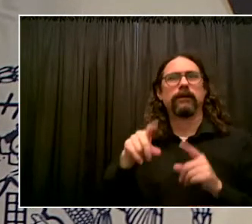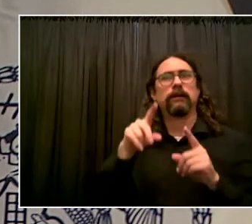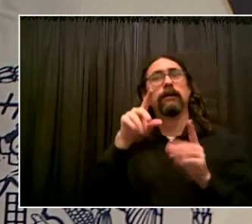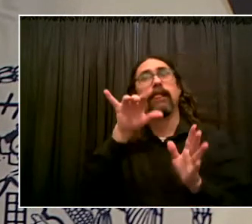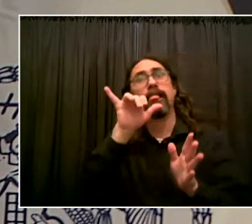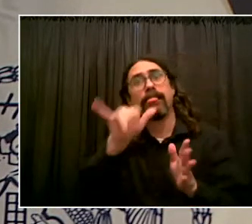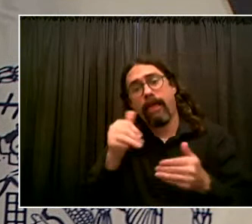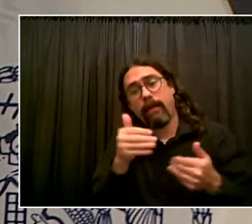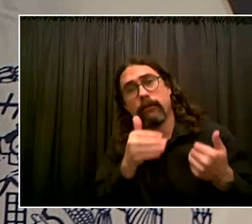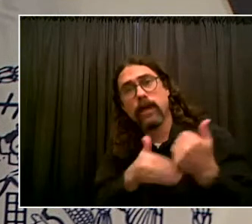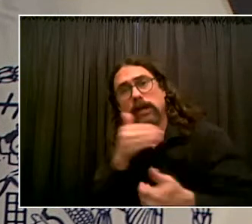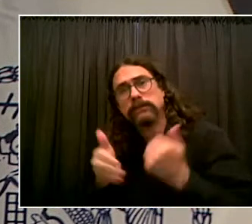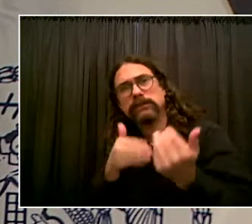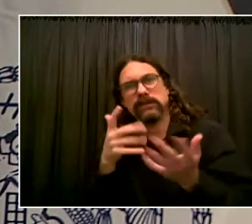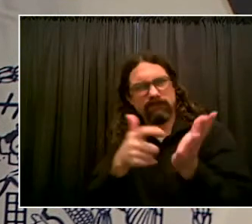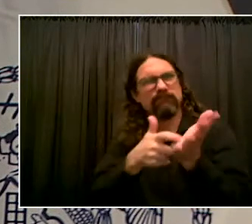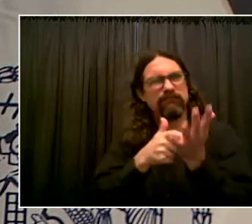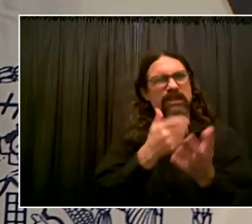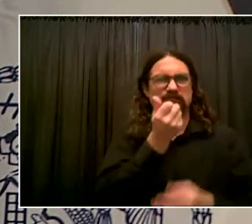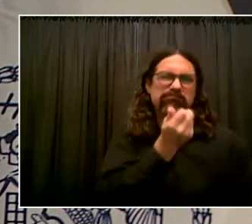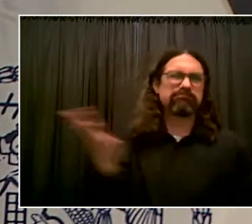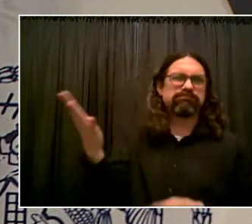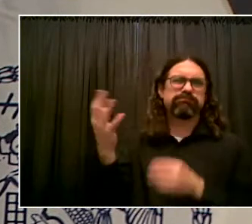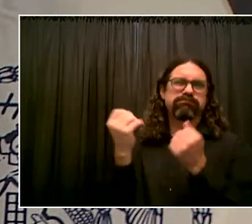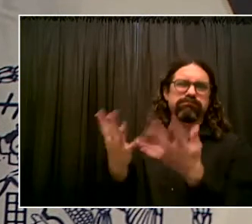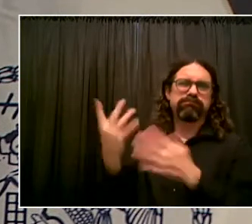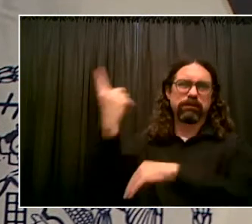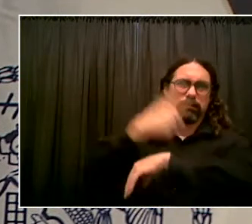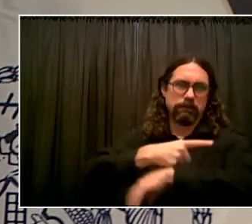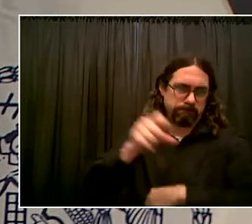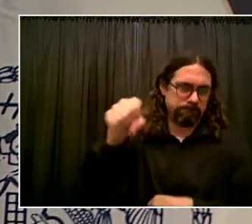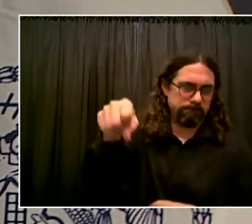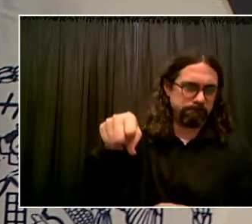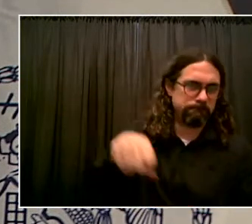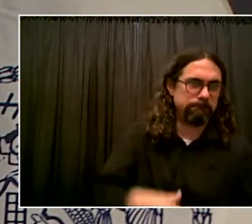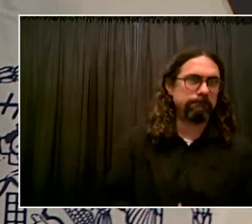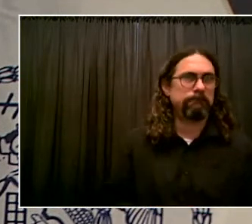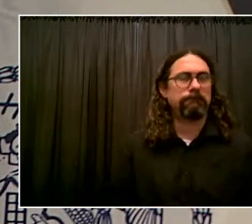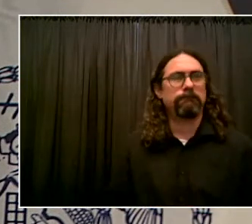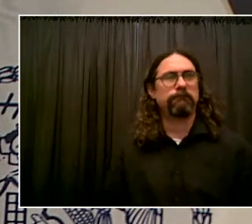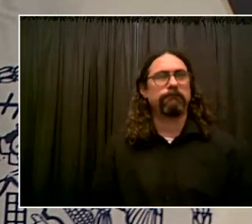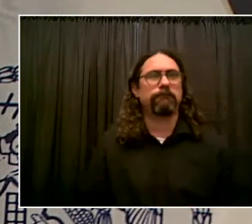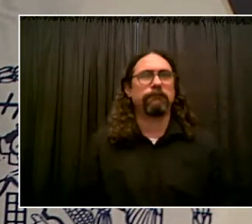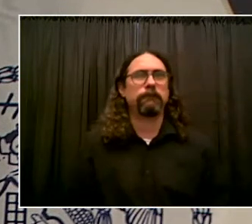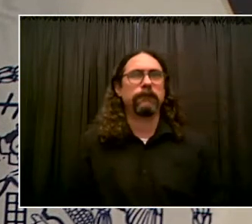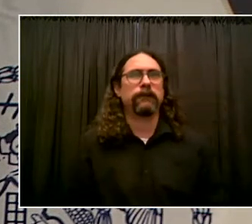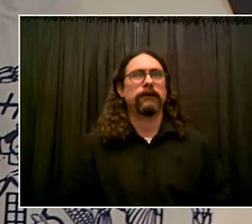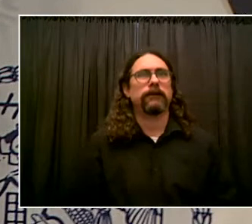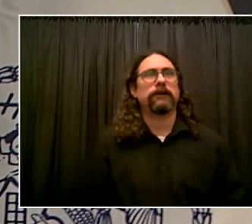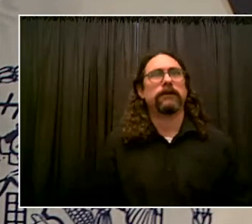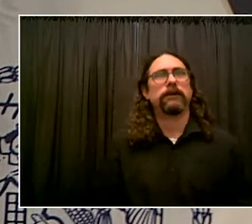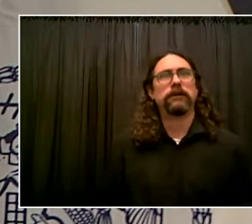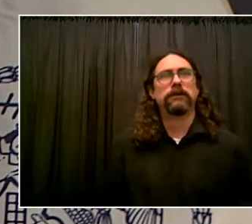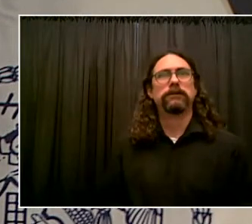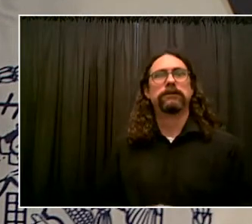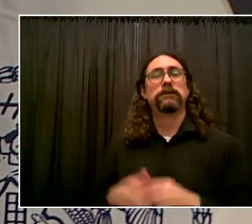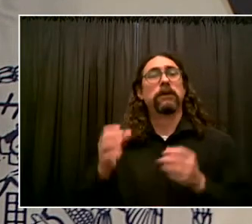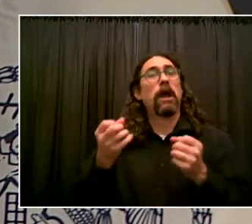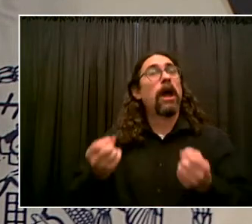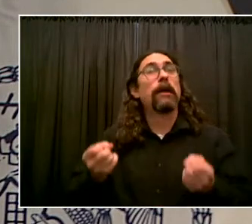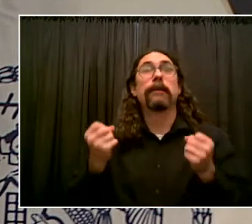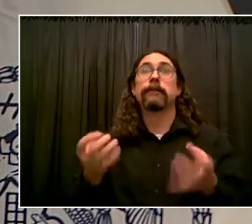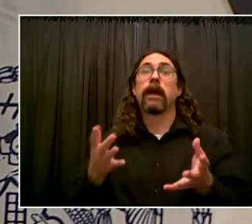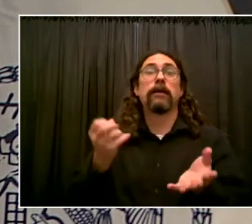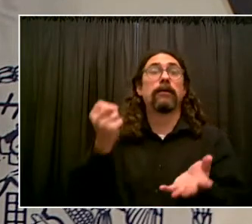it was, certainly looking at Department of Education, we got a lot of requests for exemption. Relatively few